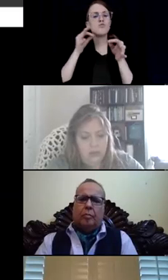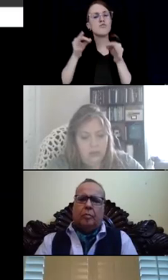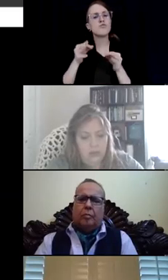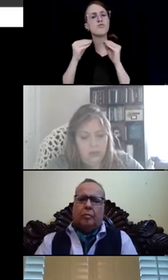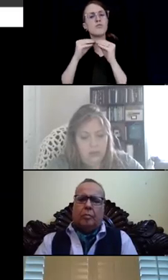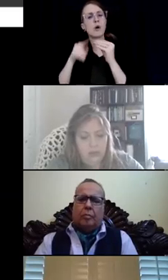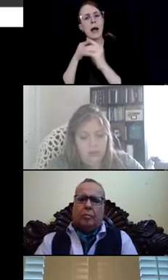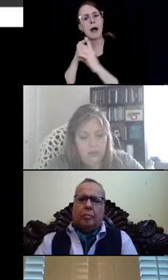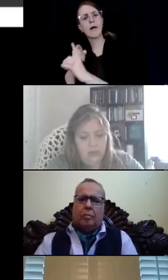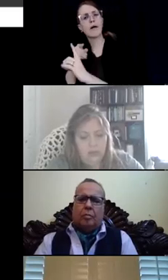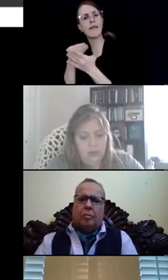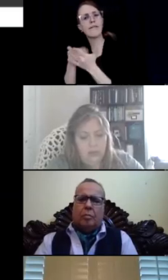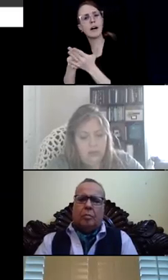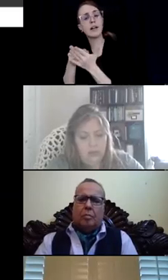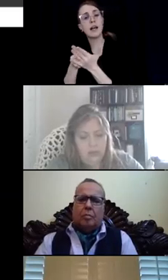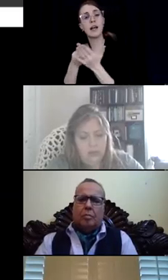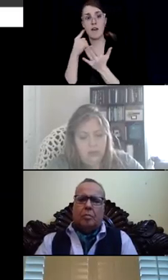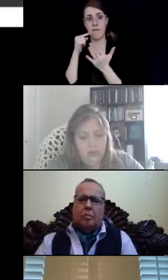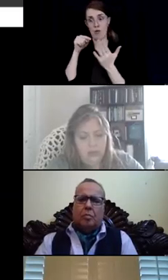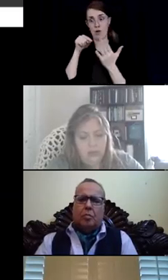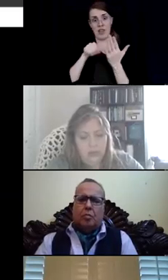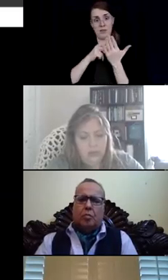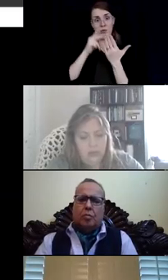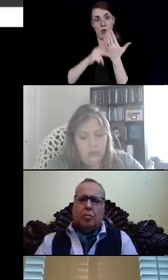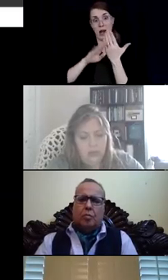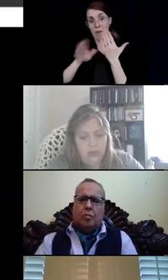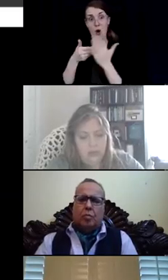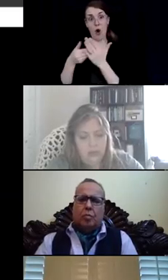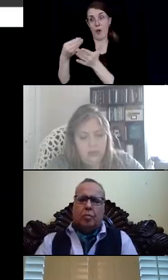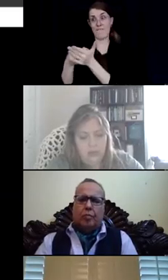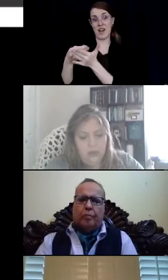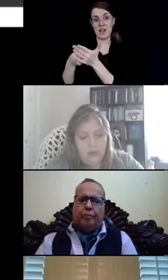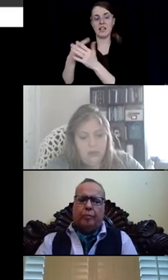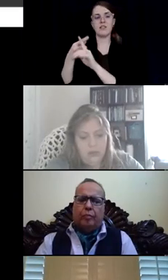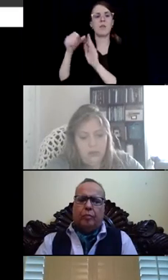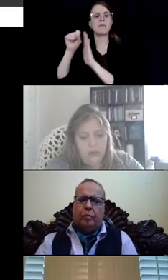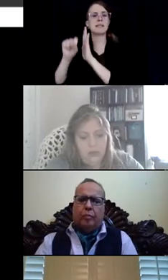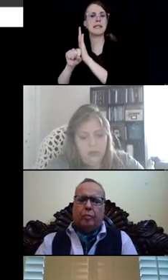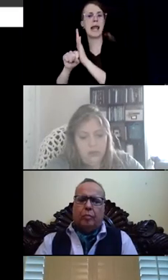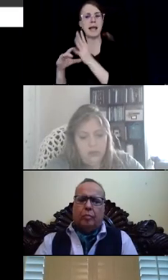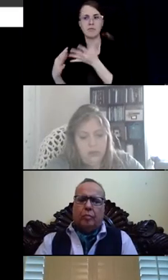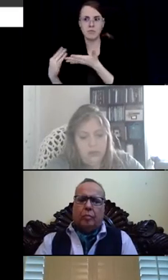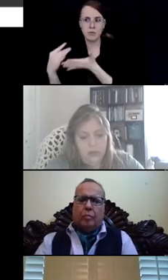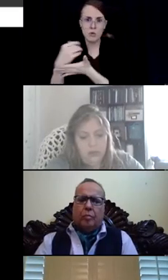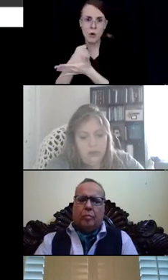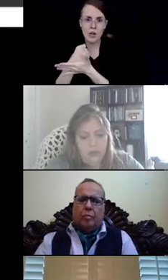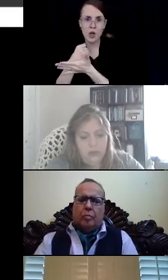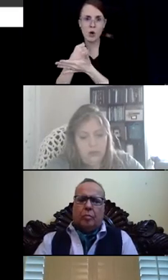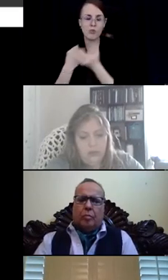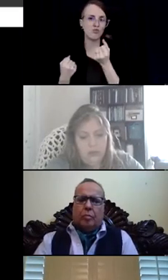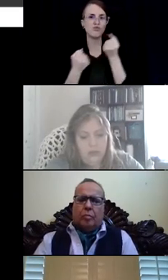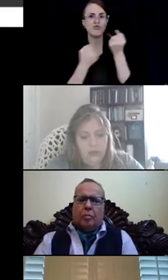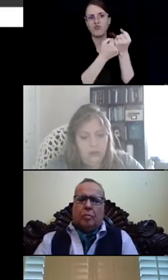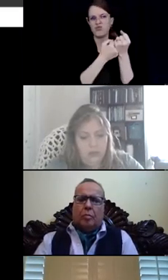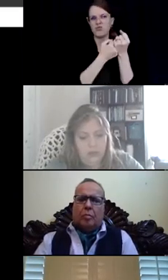aspect. All the funding for this program is state general revenue funds. And I think that backs the program a little bit